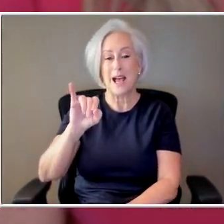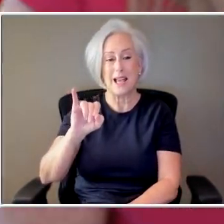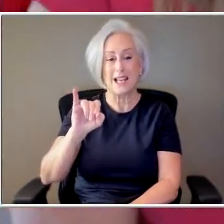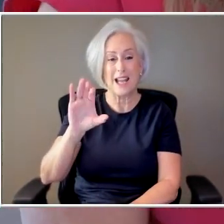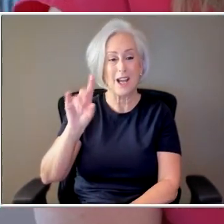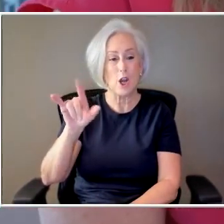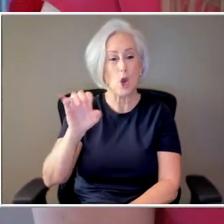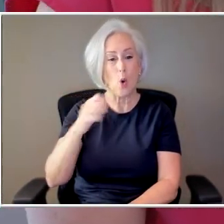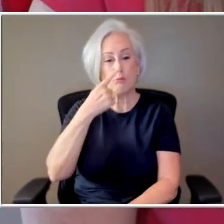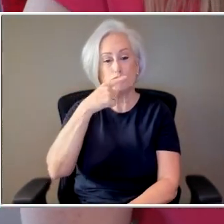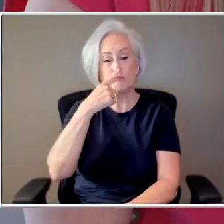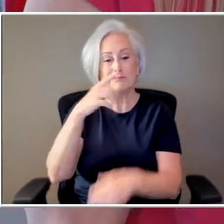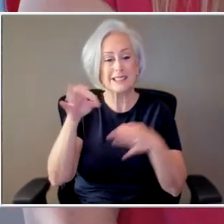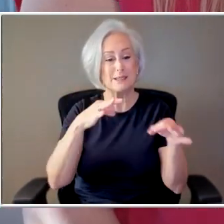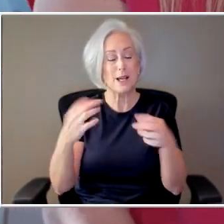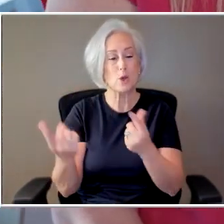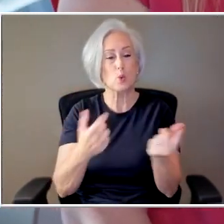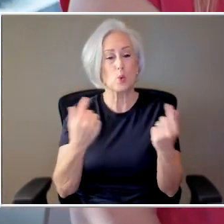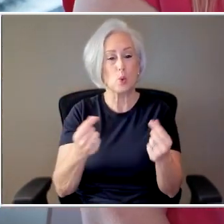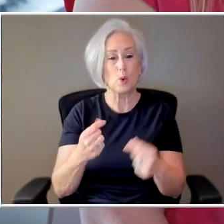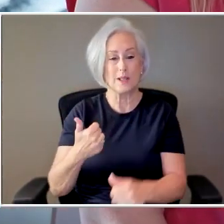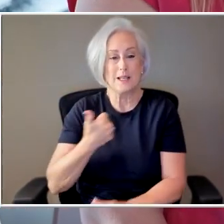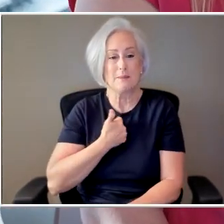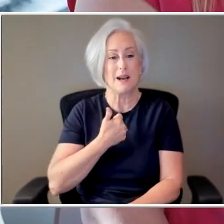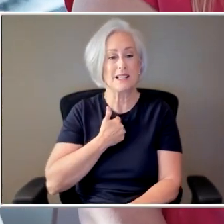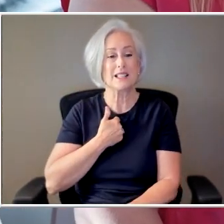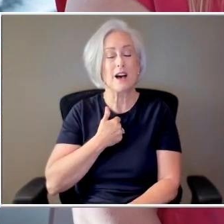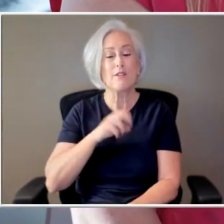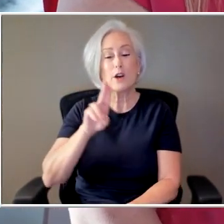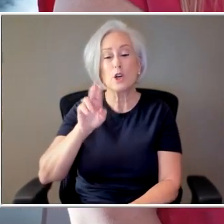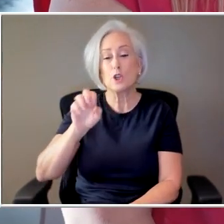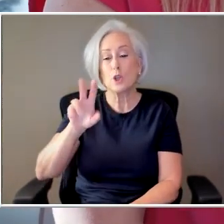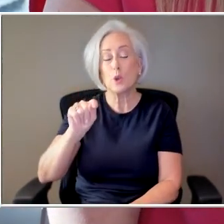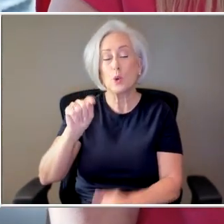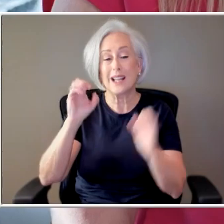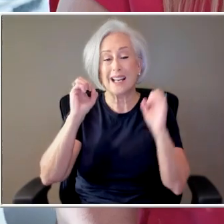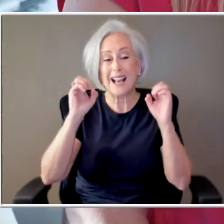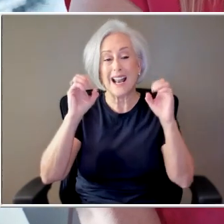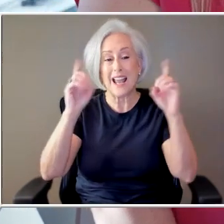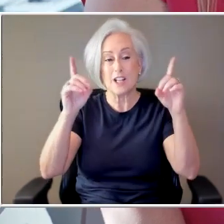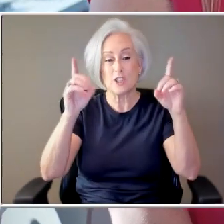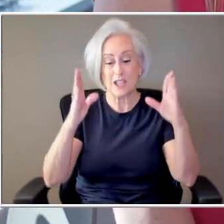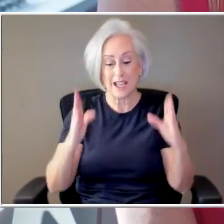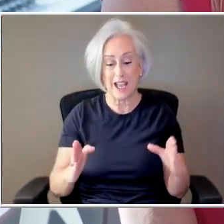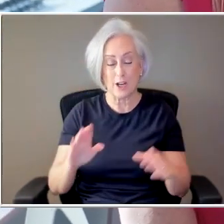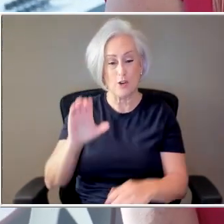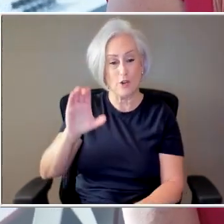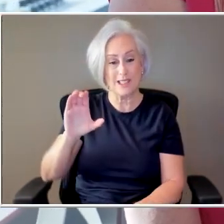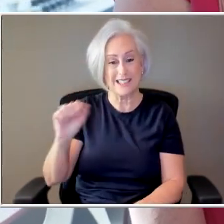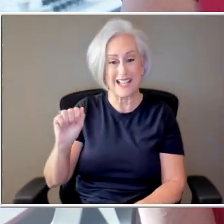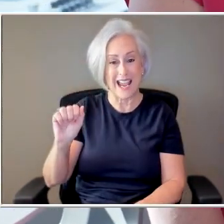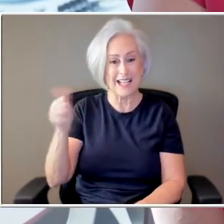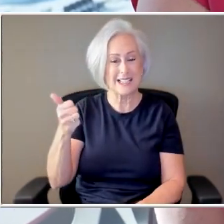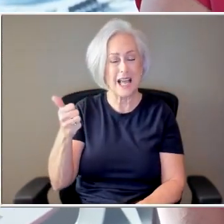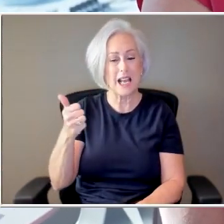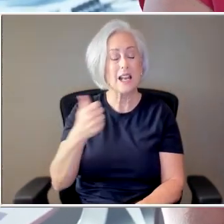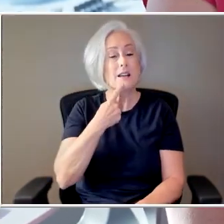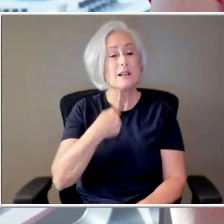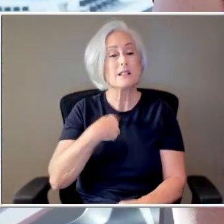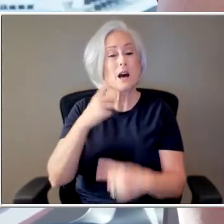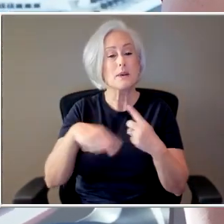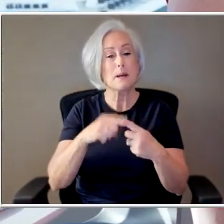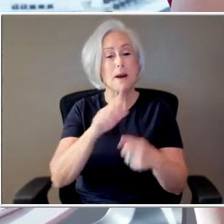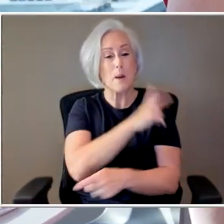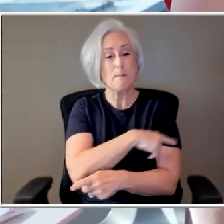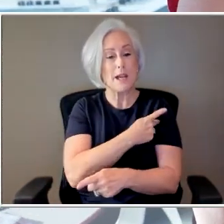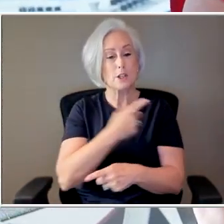here. Hi, I am the unit educator up on CA10. And tell us a little bit about the patients that you guys care for